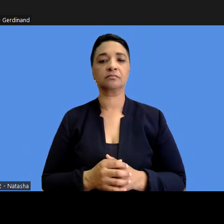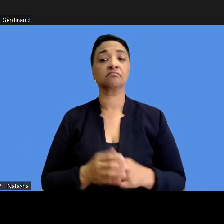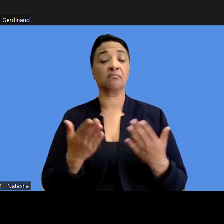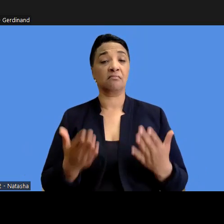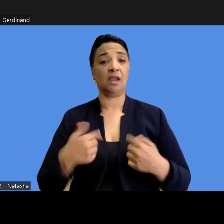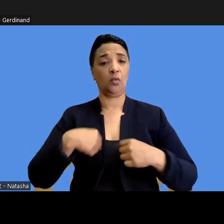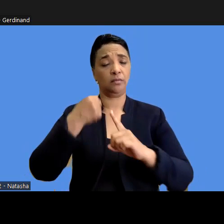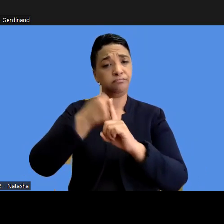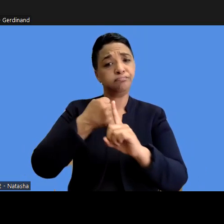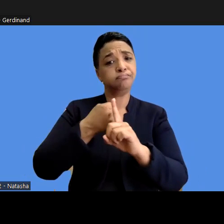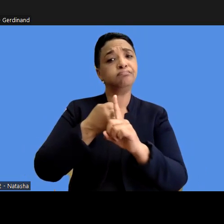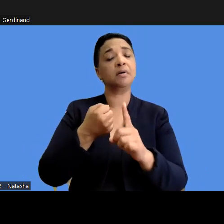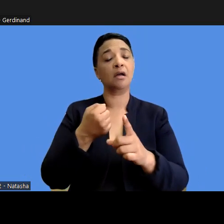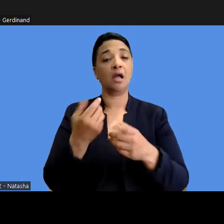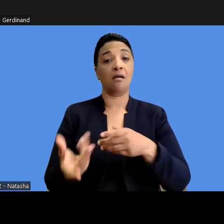group.